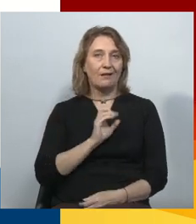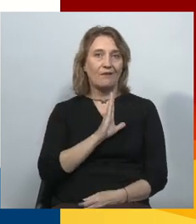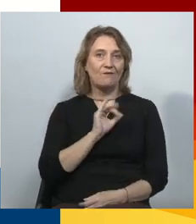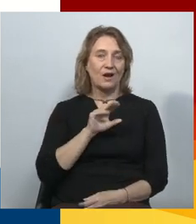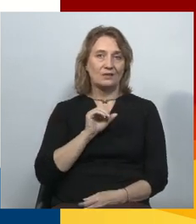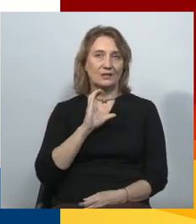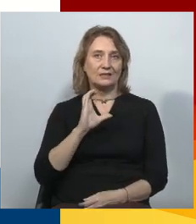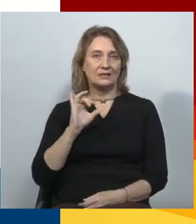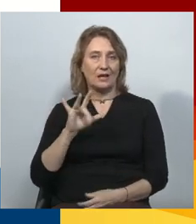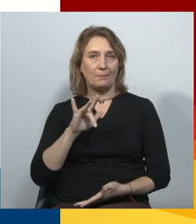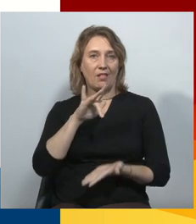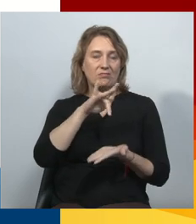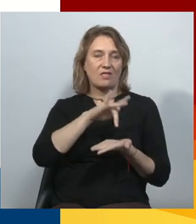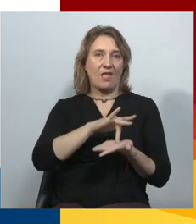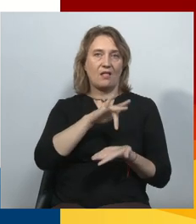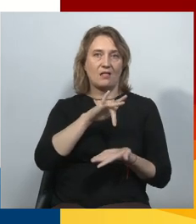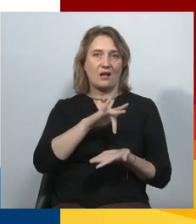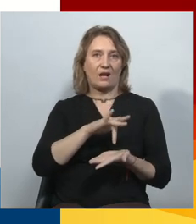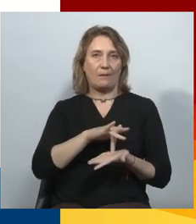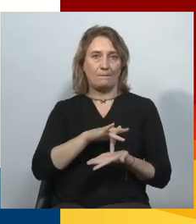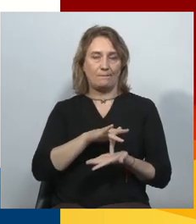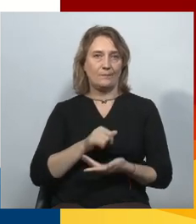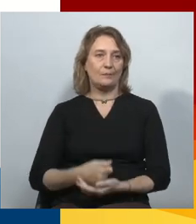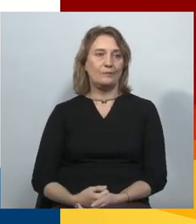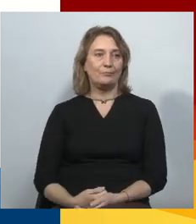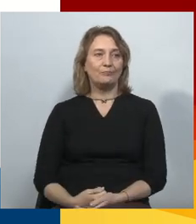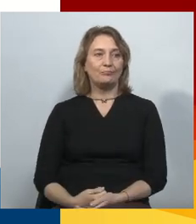such as WhatsApp and Telegram.